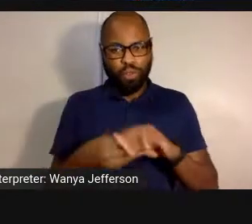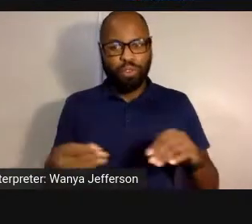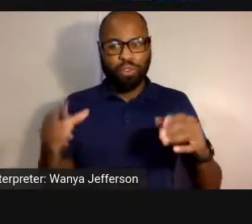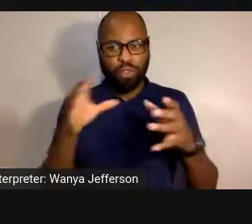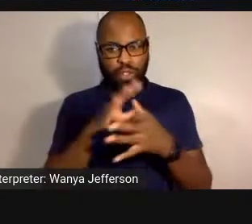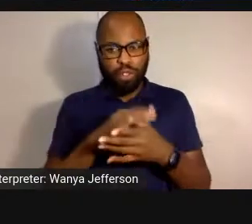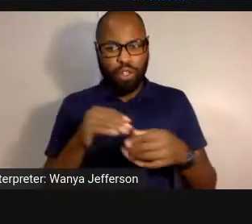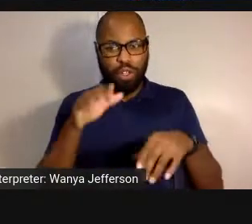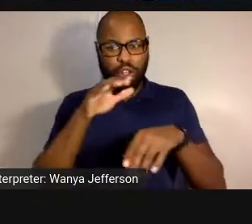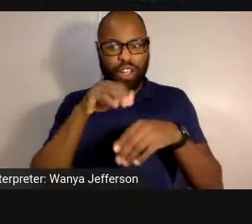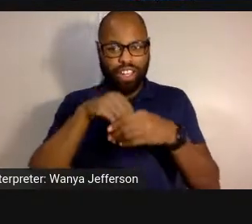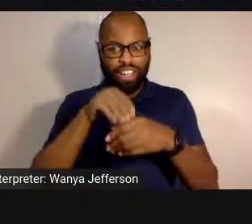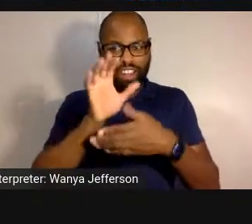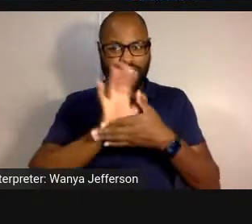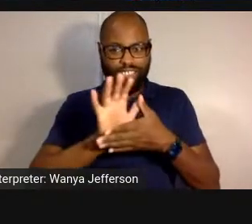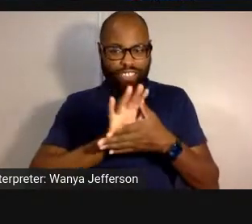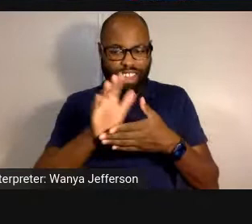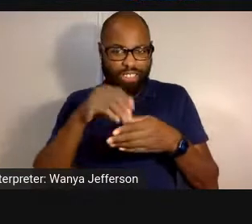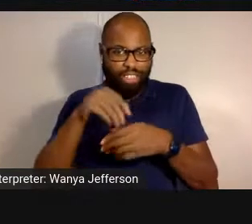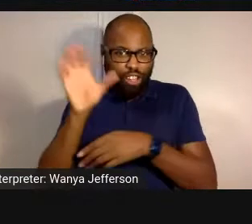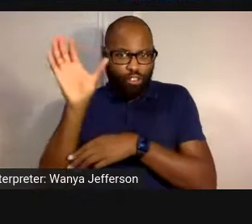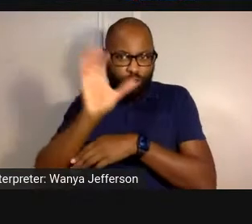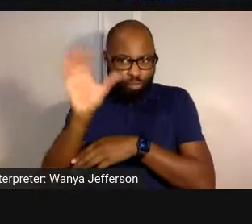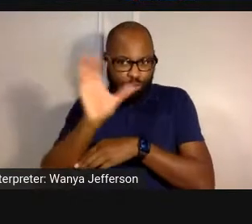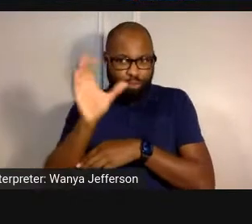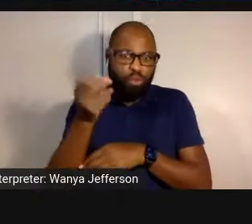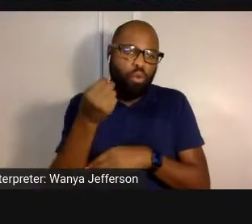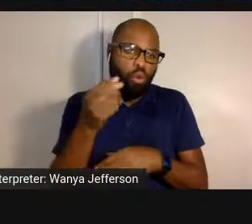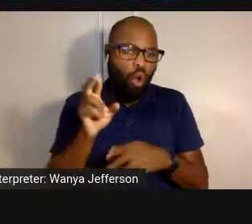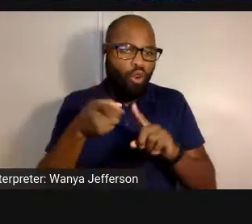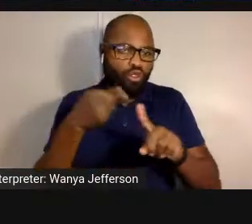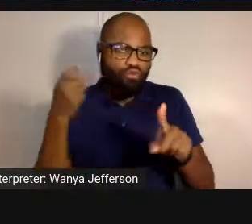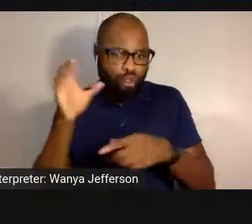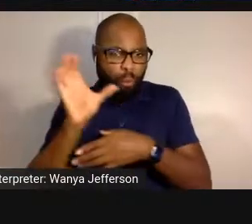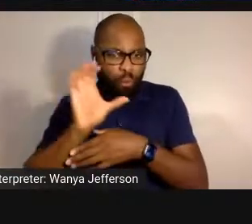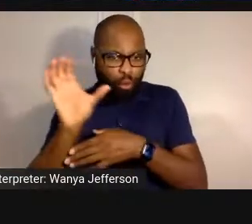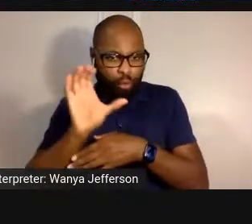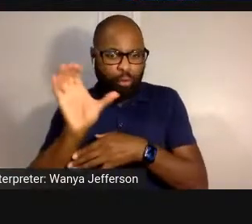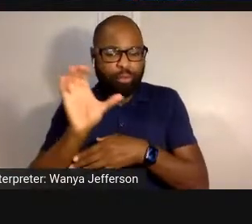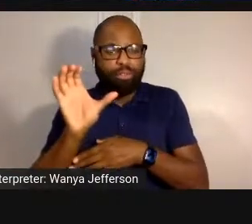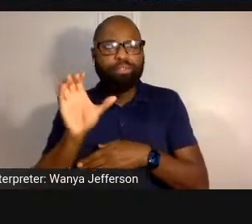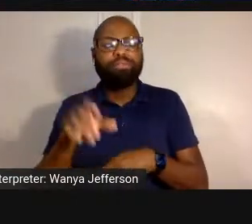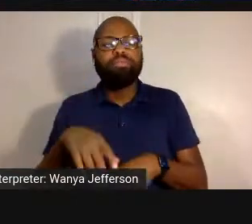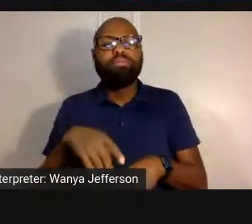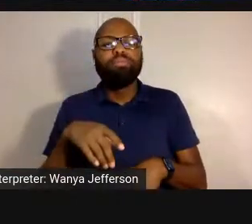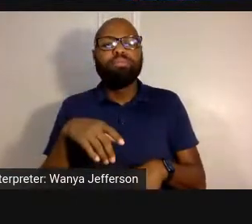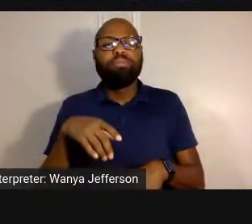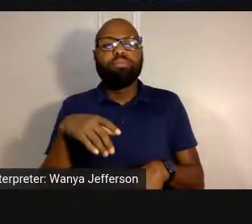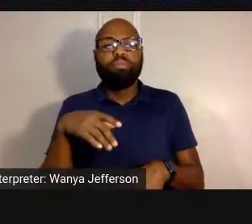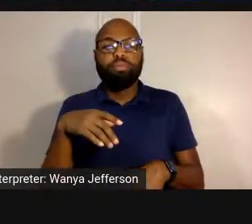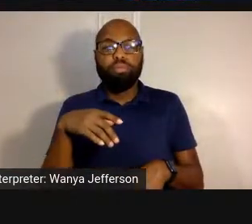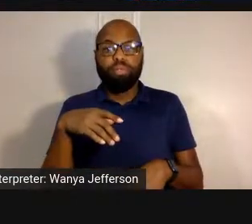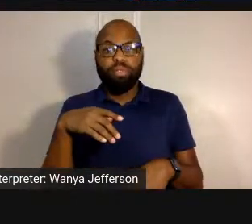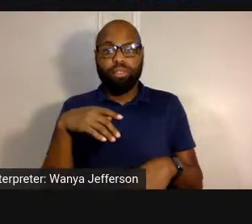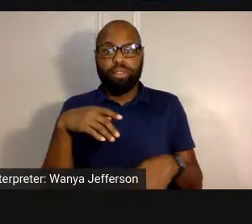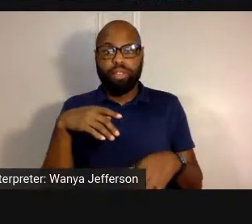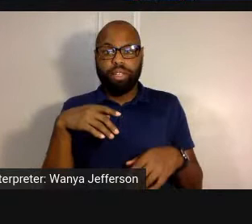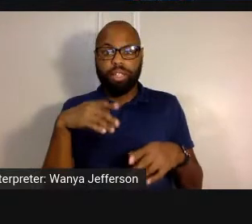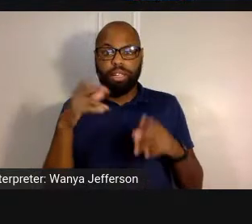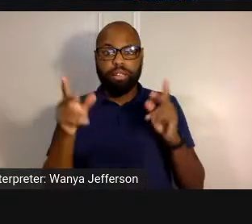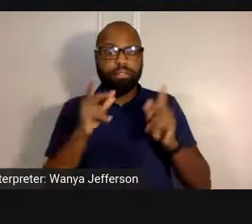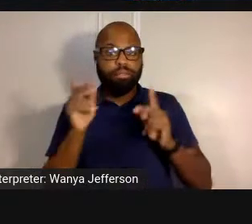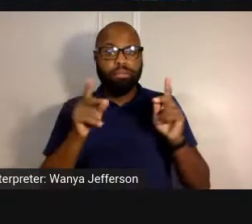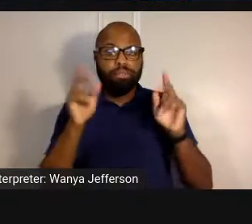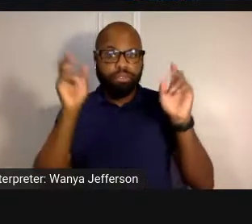in films of Colombia or from Colombia, and these people could understand everything that happened at the